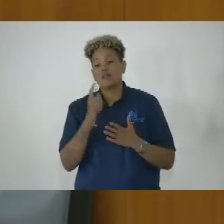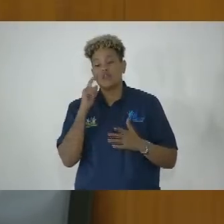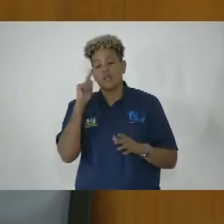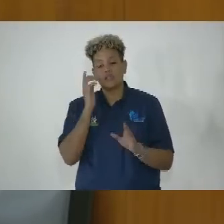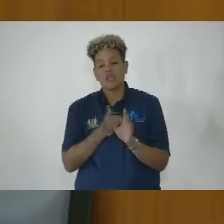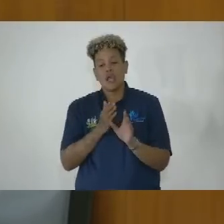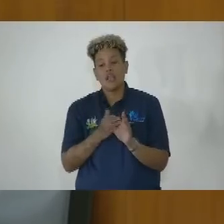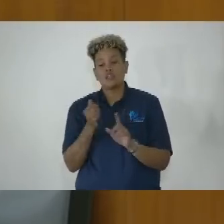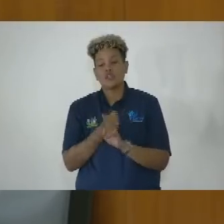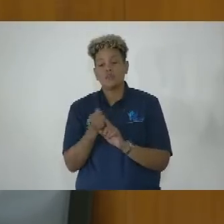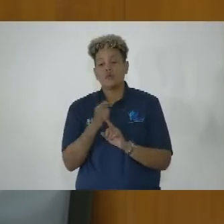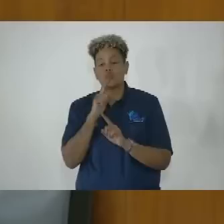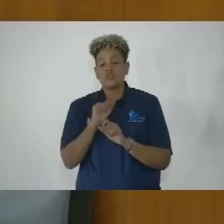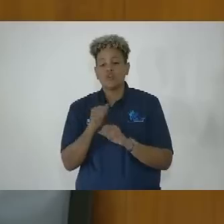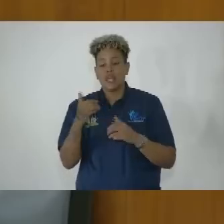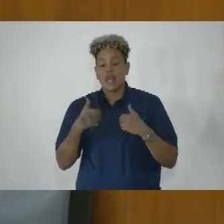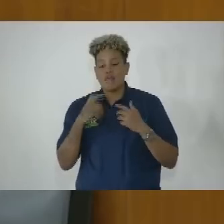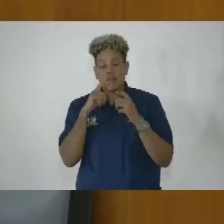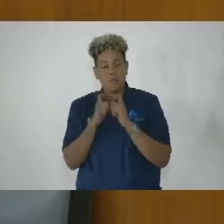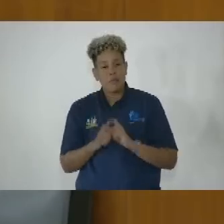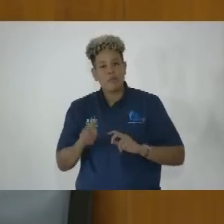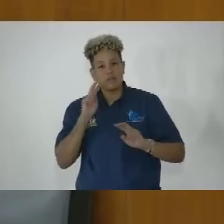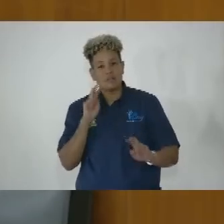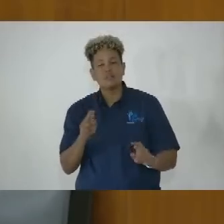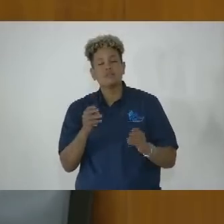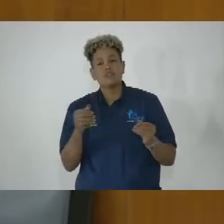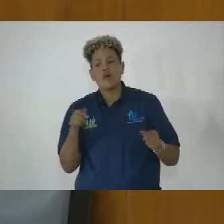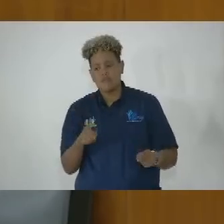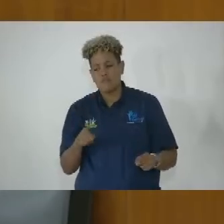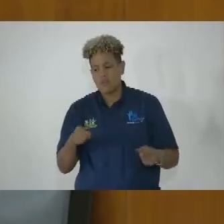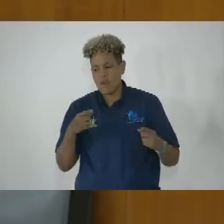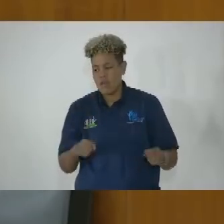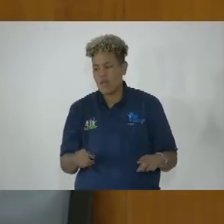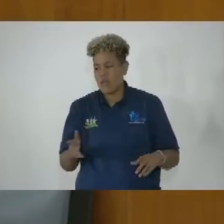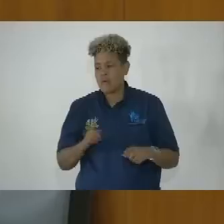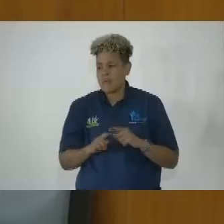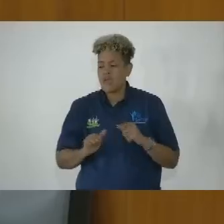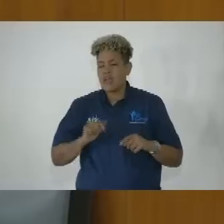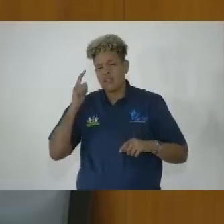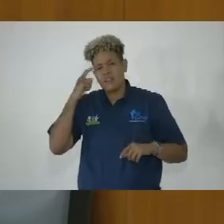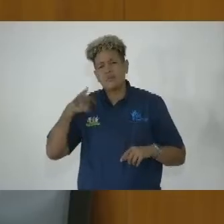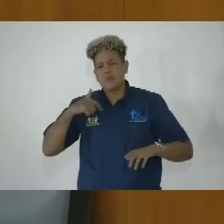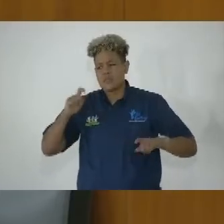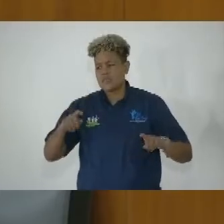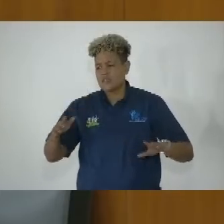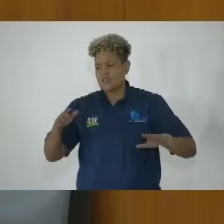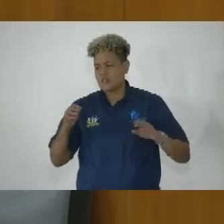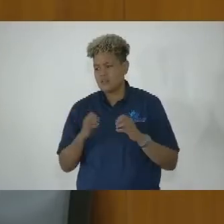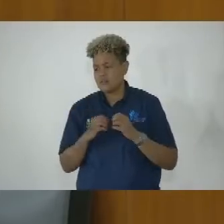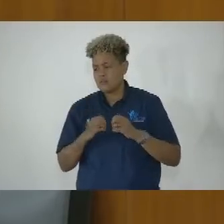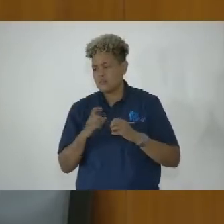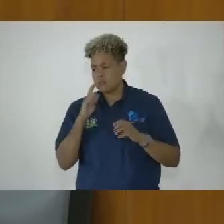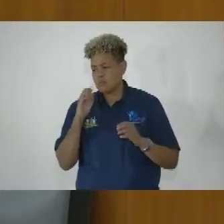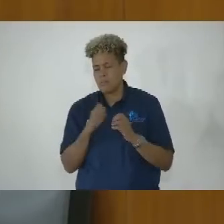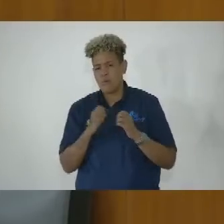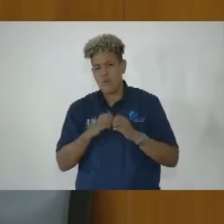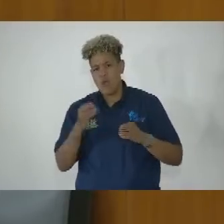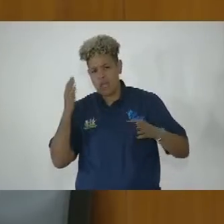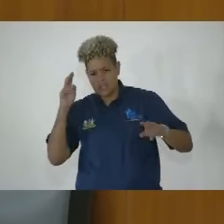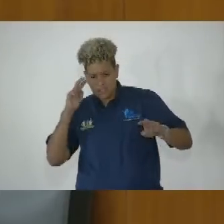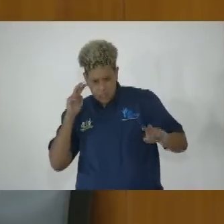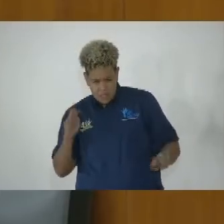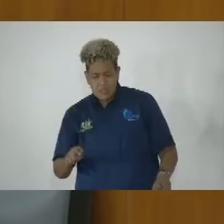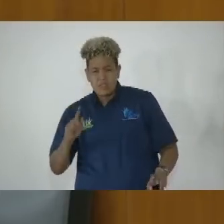psychological abuse, and we have had amendments to address such, but I think we need to even pay greater attention